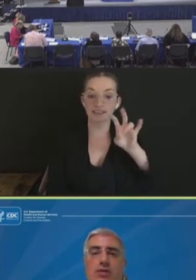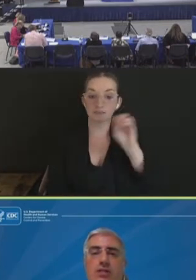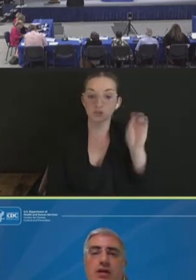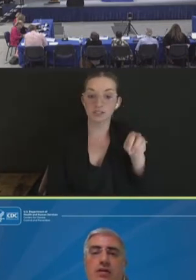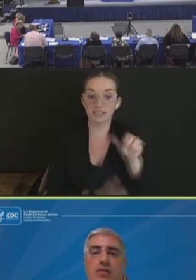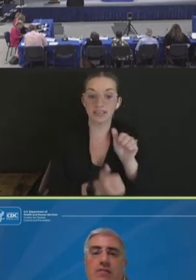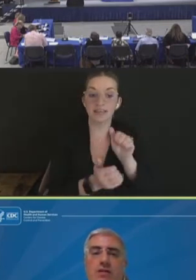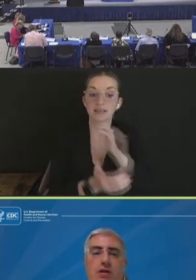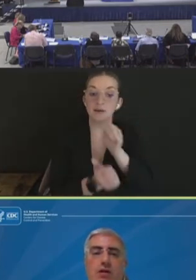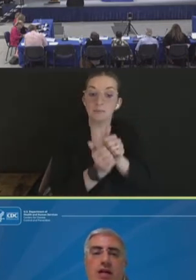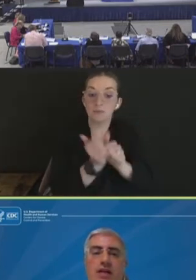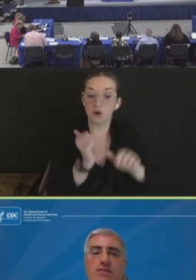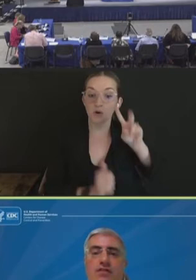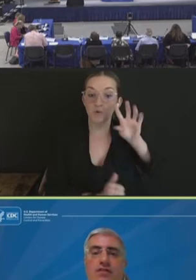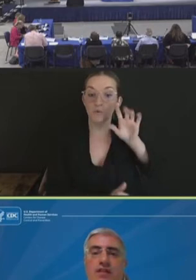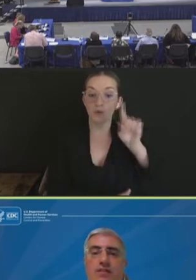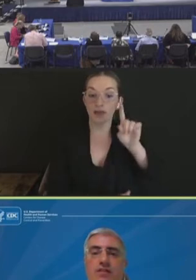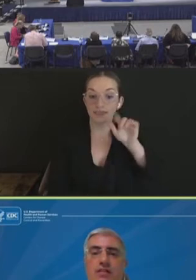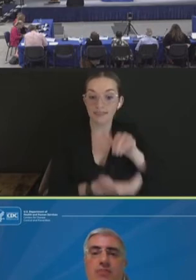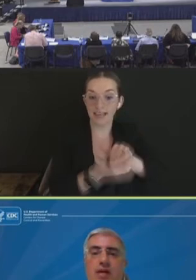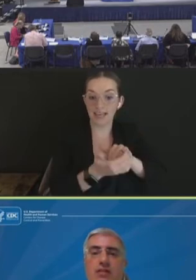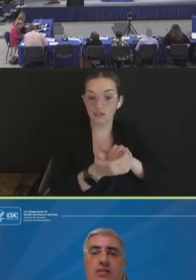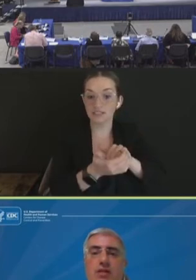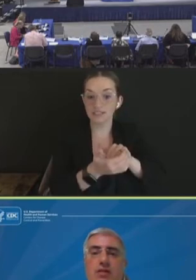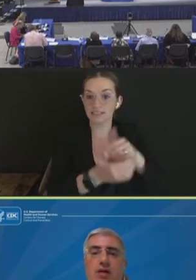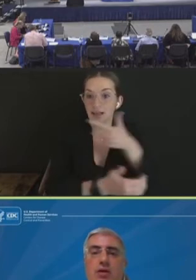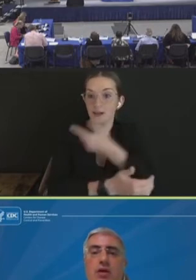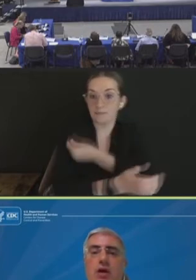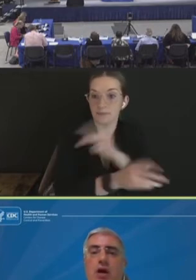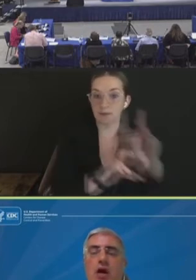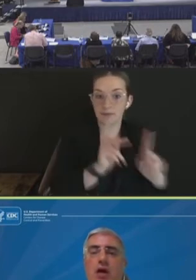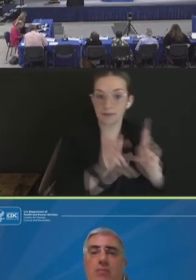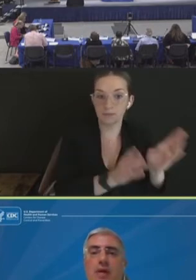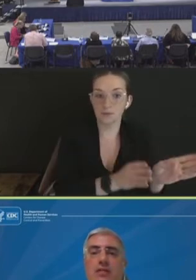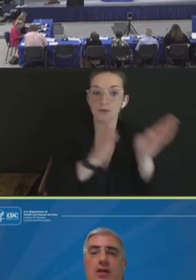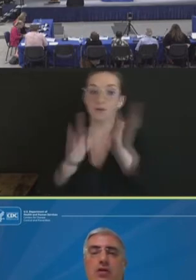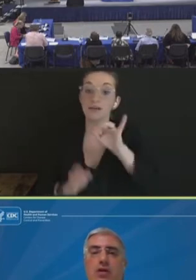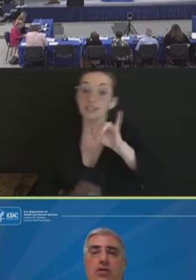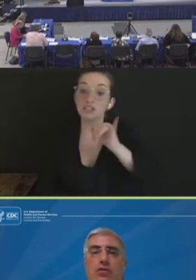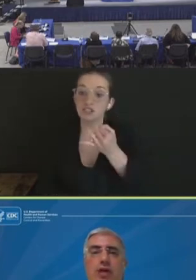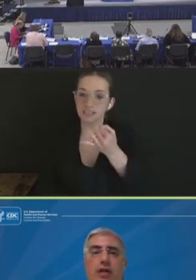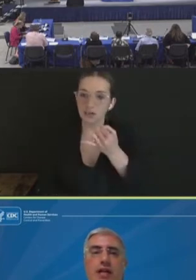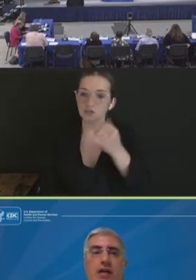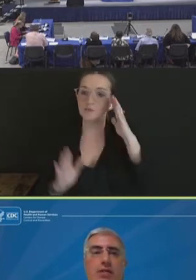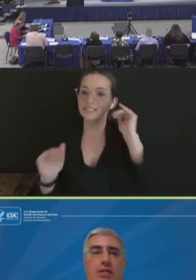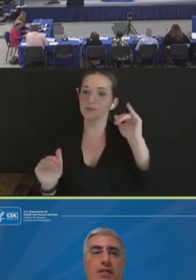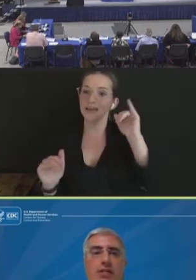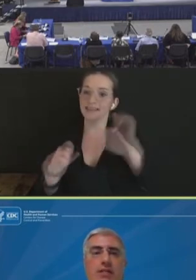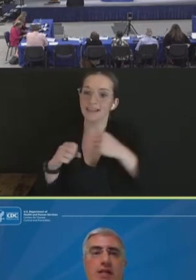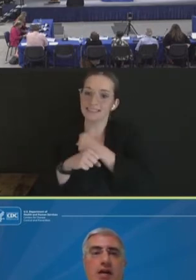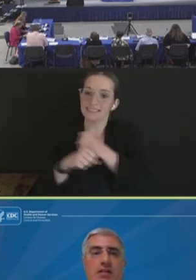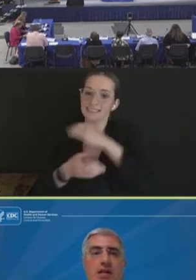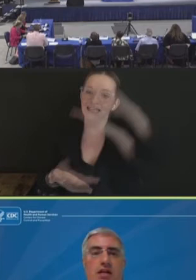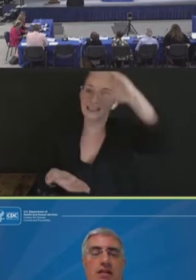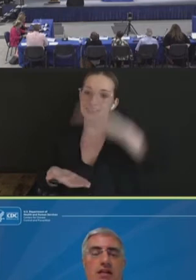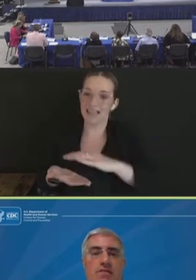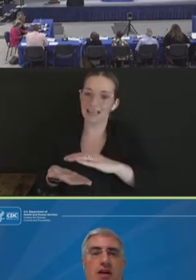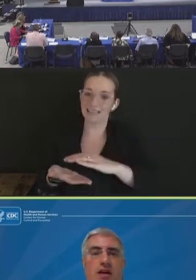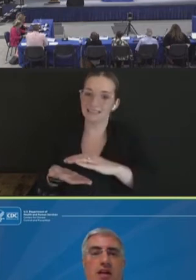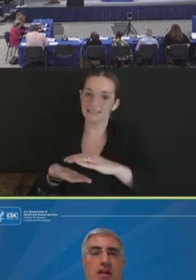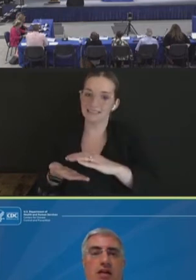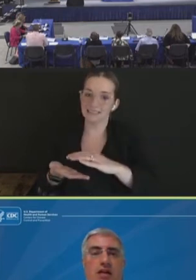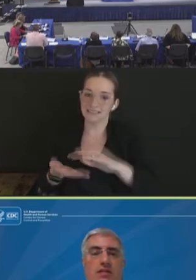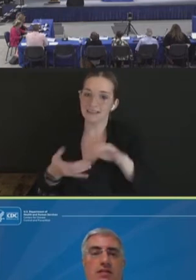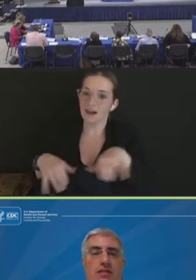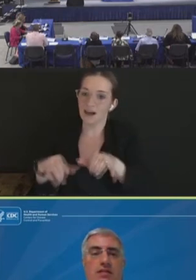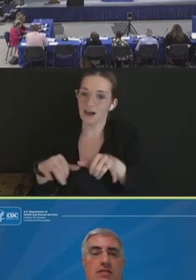the risk of cardiac adverse events is expected to be lower based on clinical trial data, which has not identified